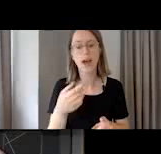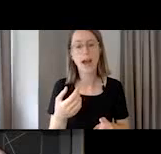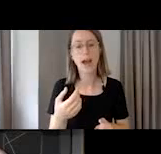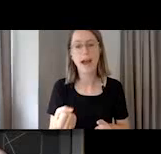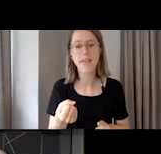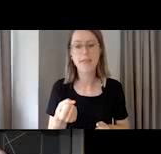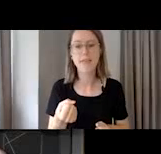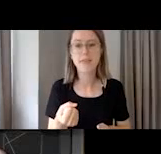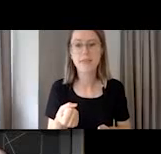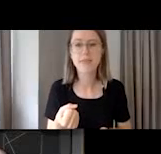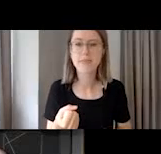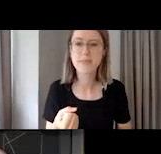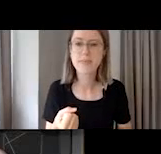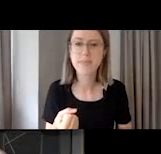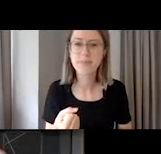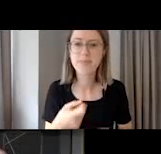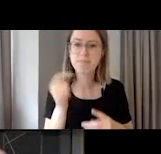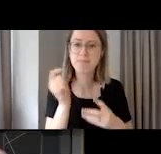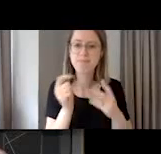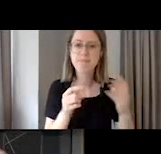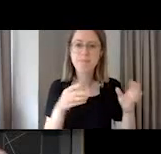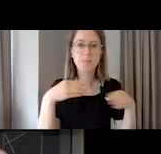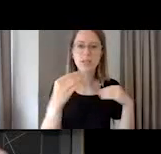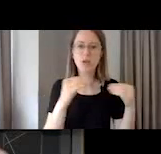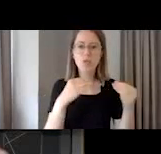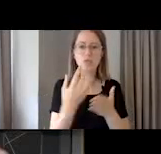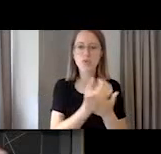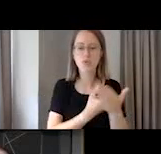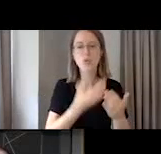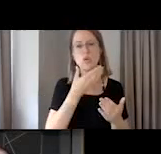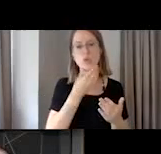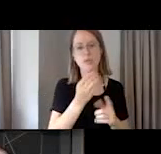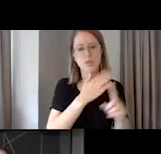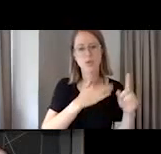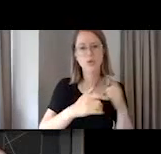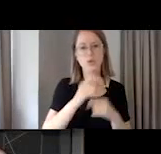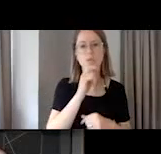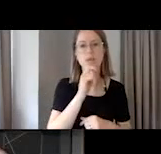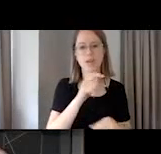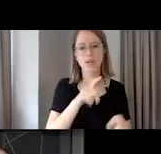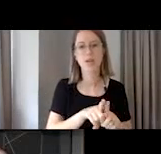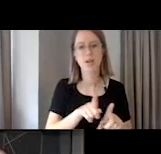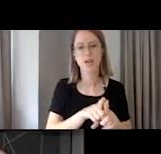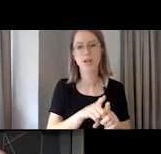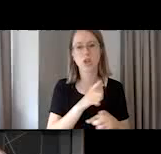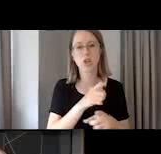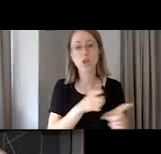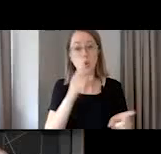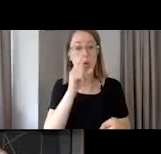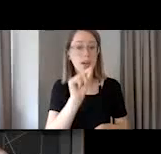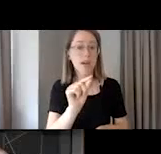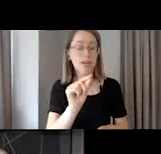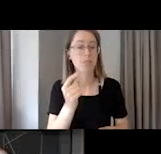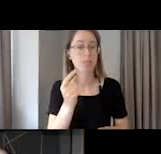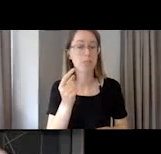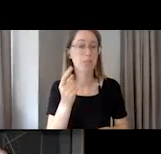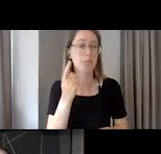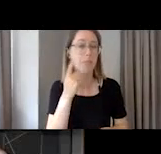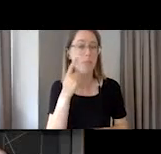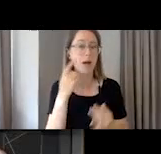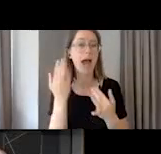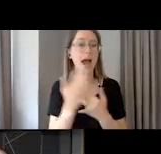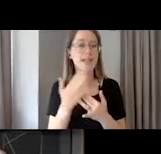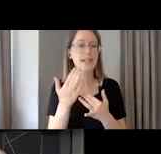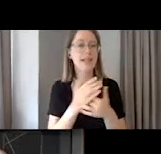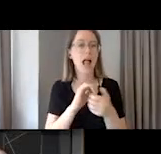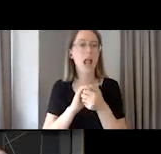and materials, resources to use on social media. So you can all go to the Access Alliance website